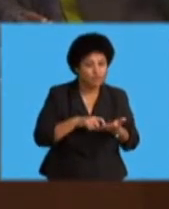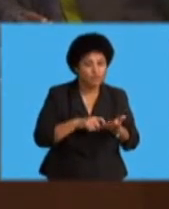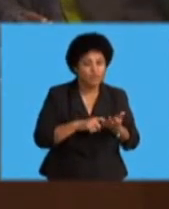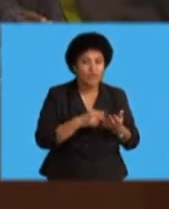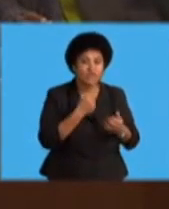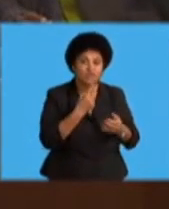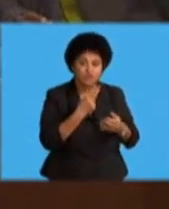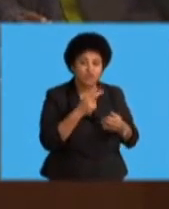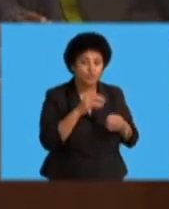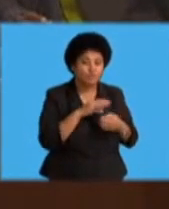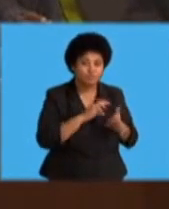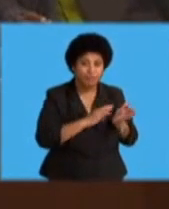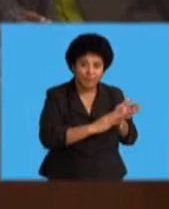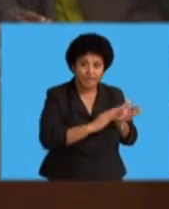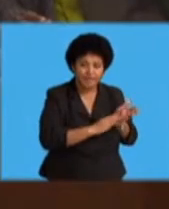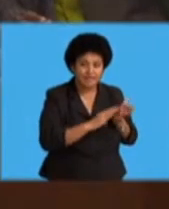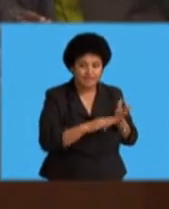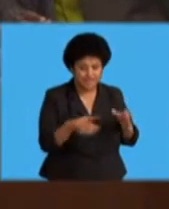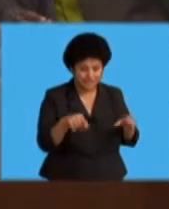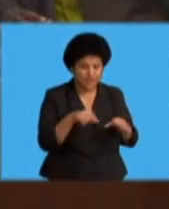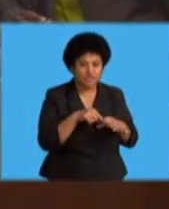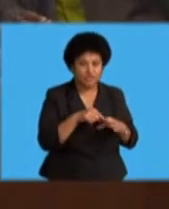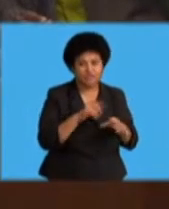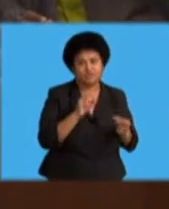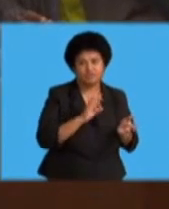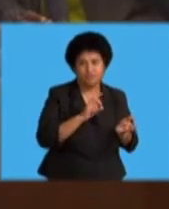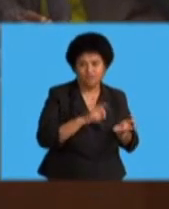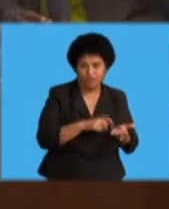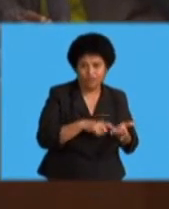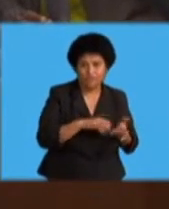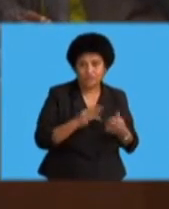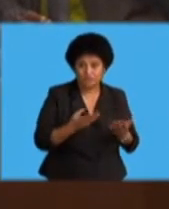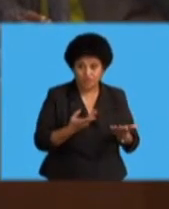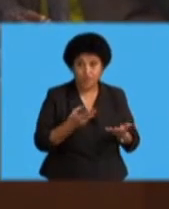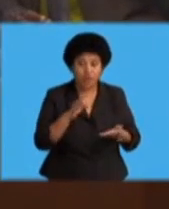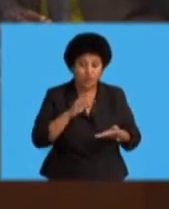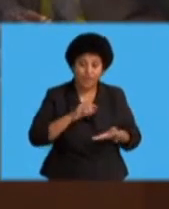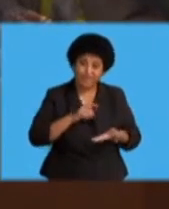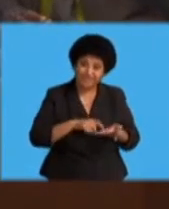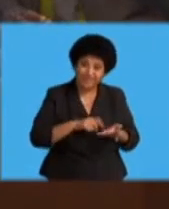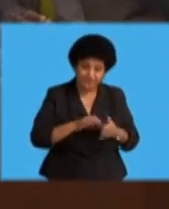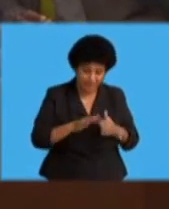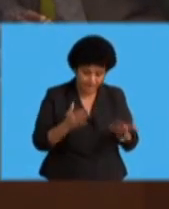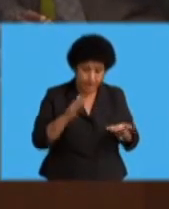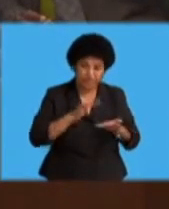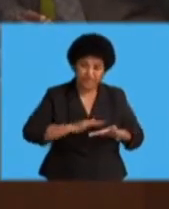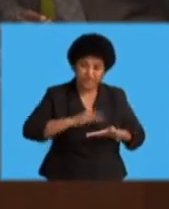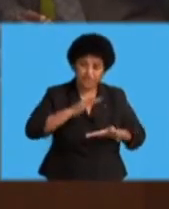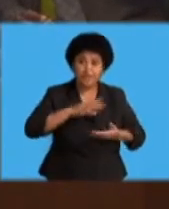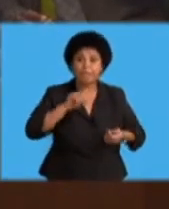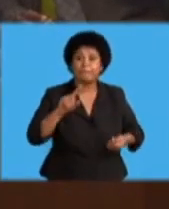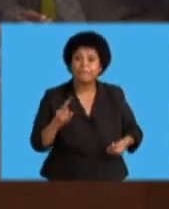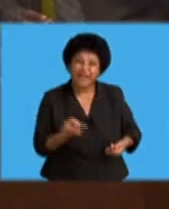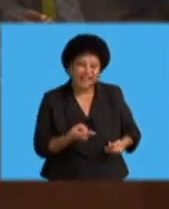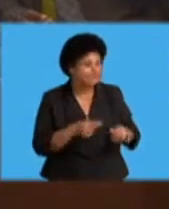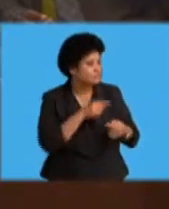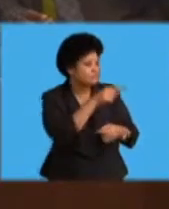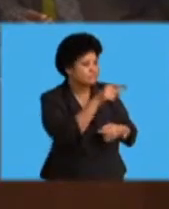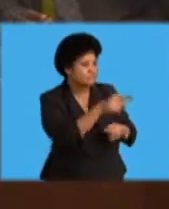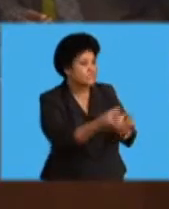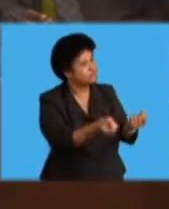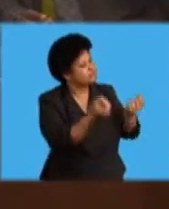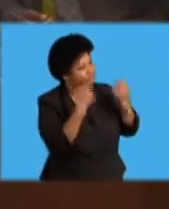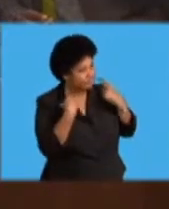waka pasende 5 ni dava na perel ni ronundul tin kabitu sa toka basa ul kabana pasende